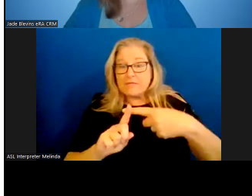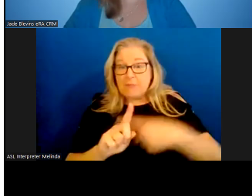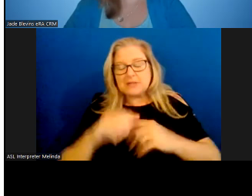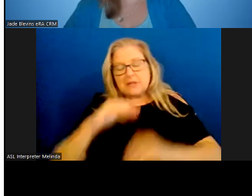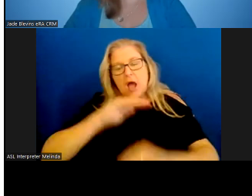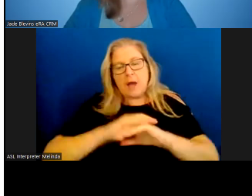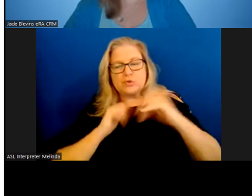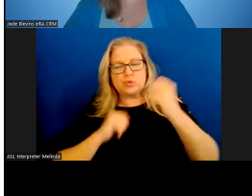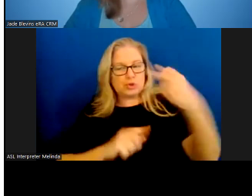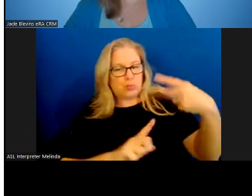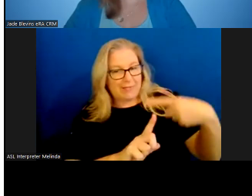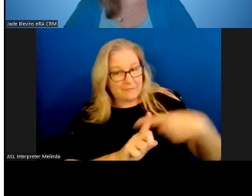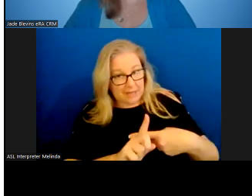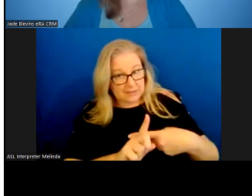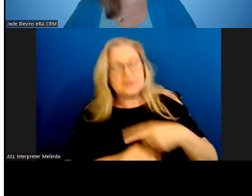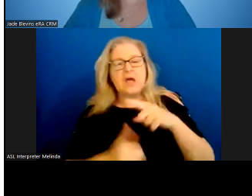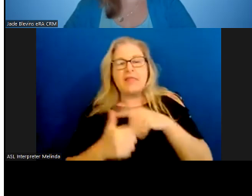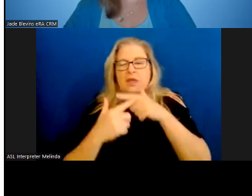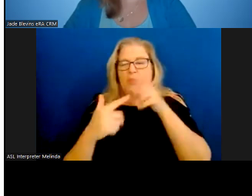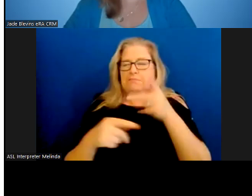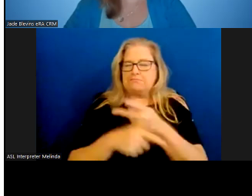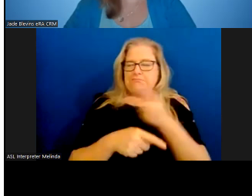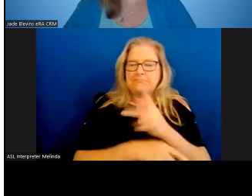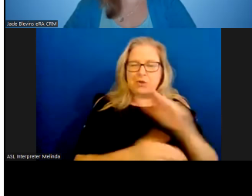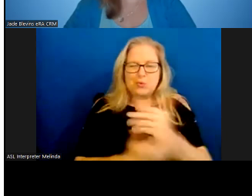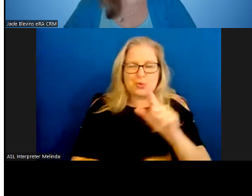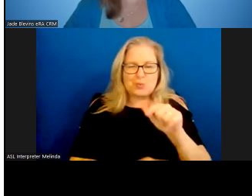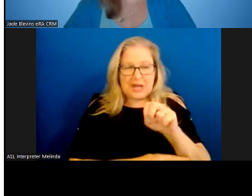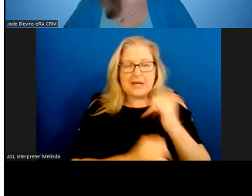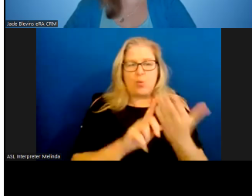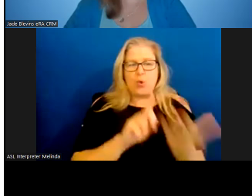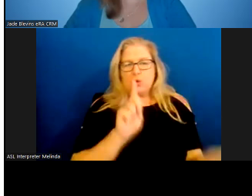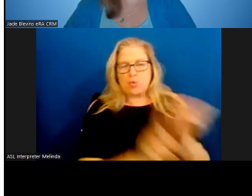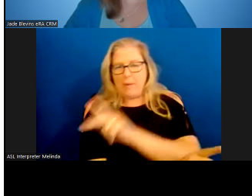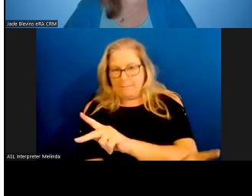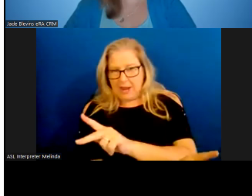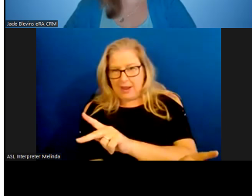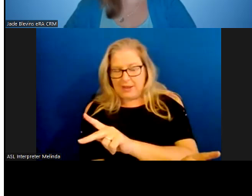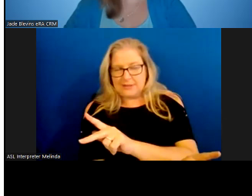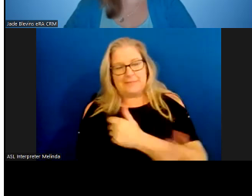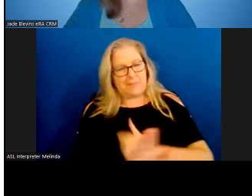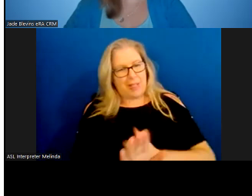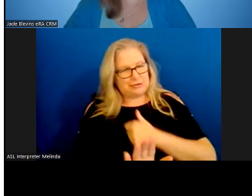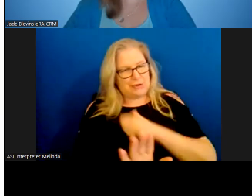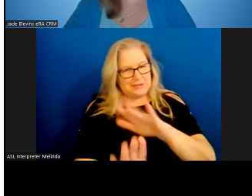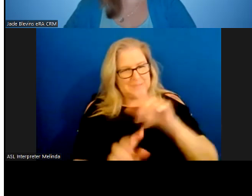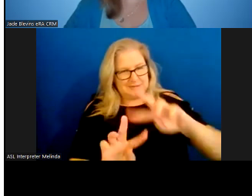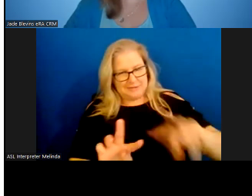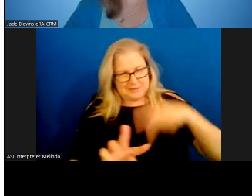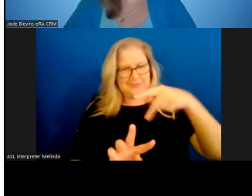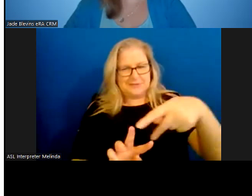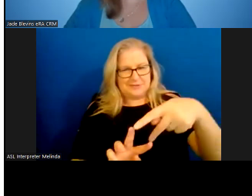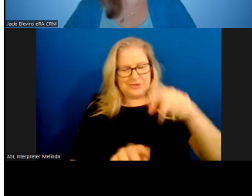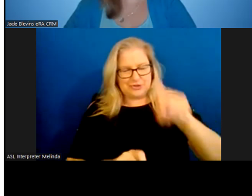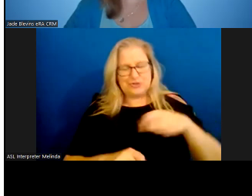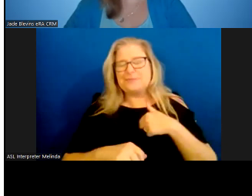months, and then it'll calculate your new date. I'm going to go back. I apologize. Should have organized this a little